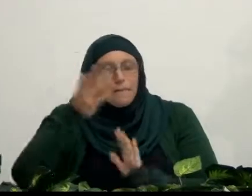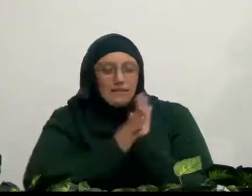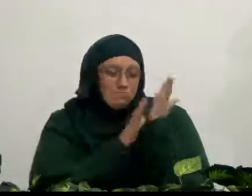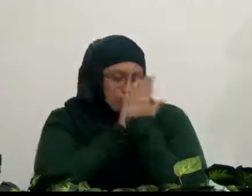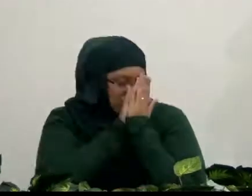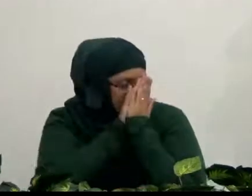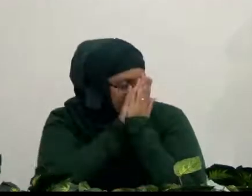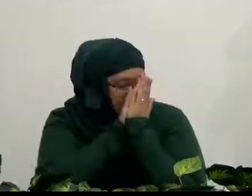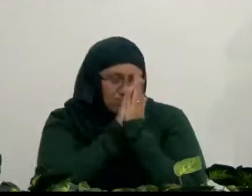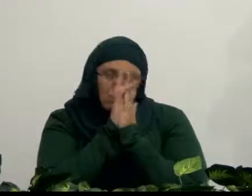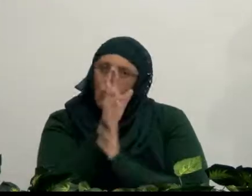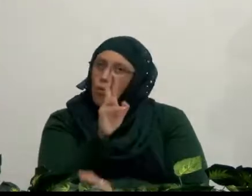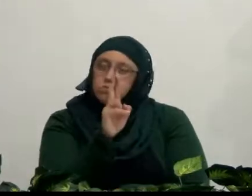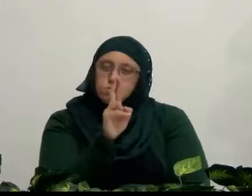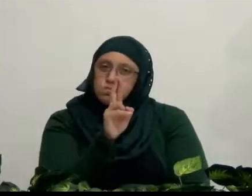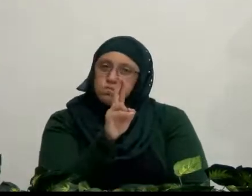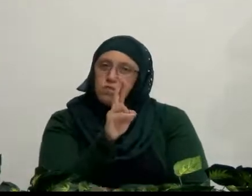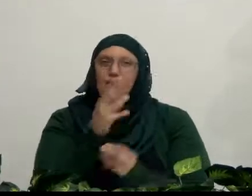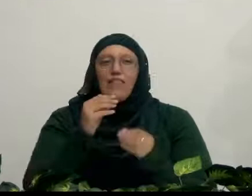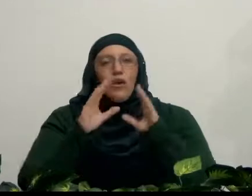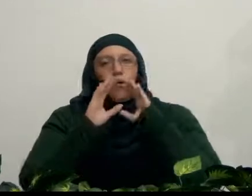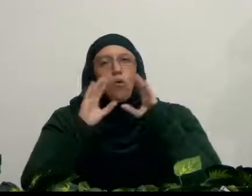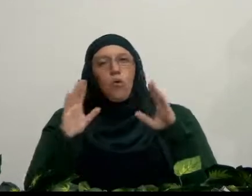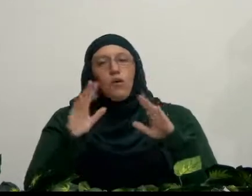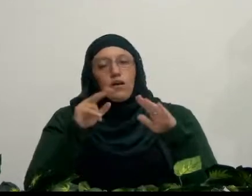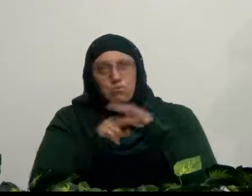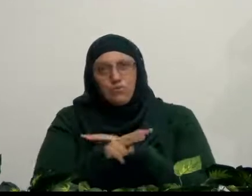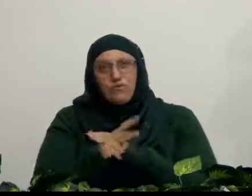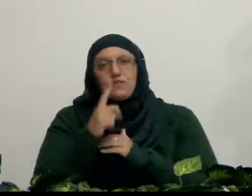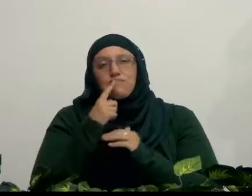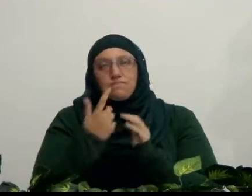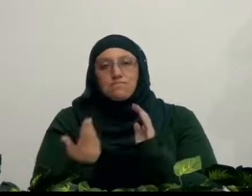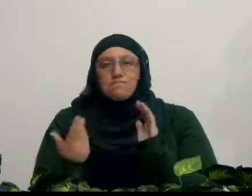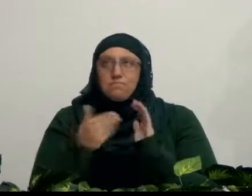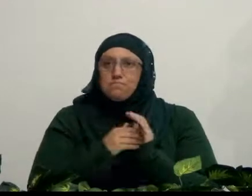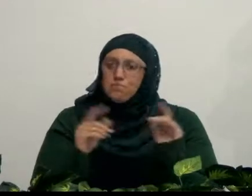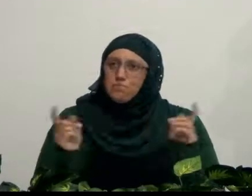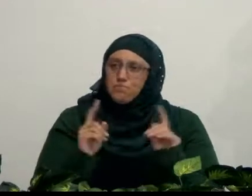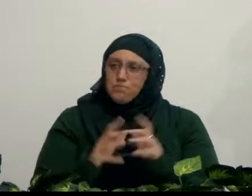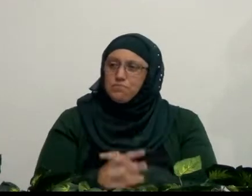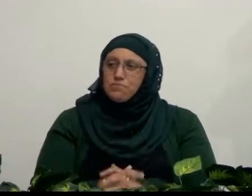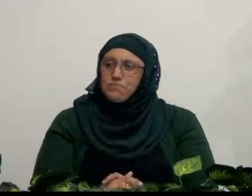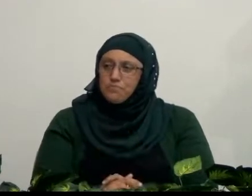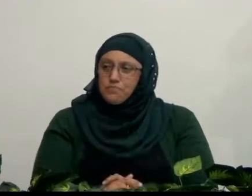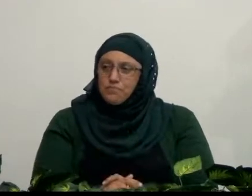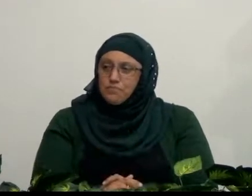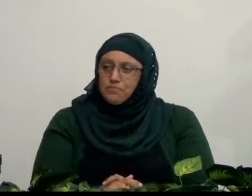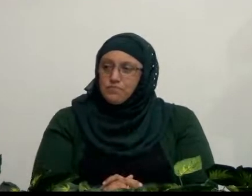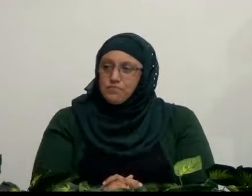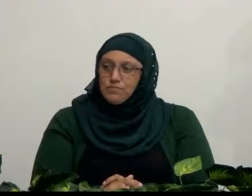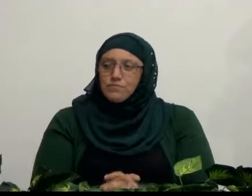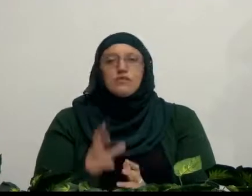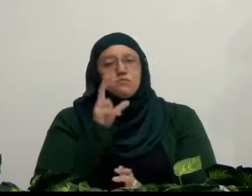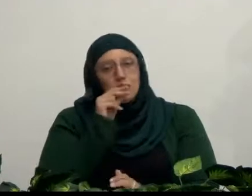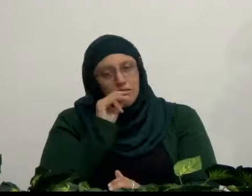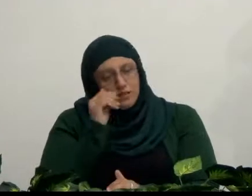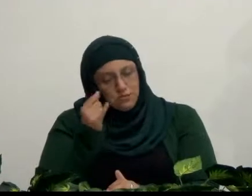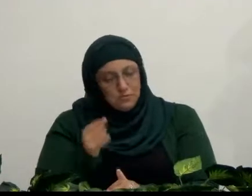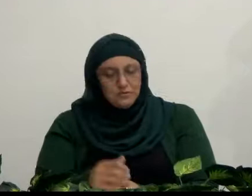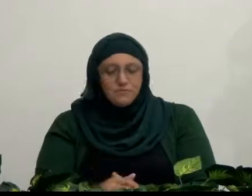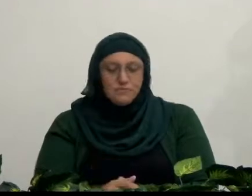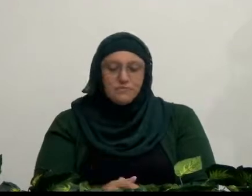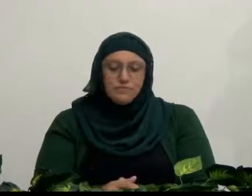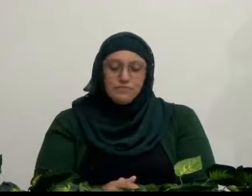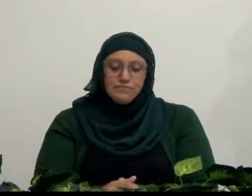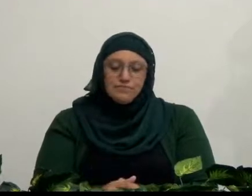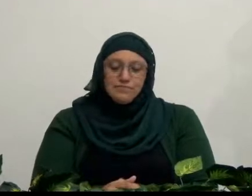Ali. And then the Holy Prophet takes it further and says, Anta minni bi manzilat Haruna min